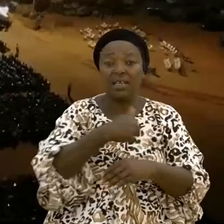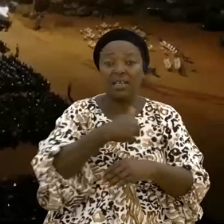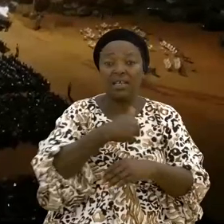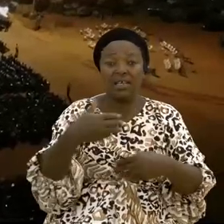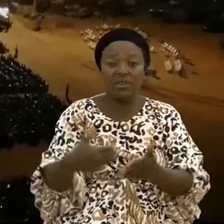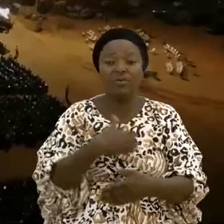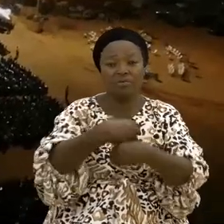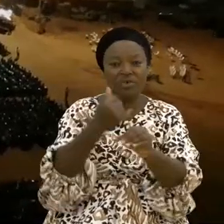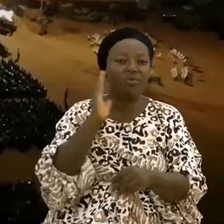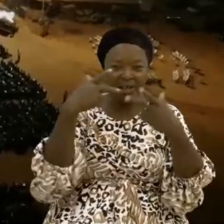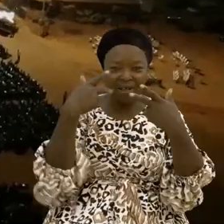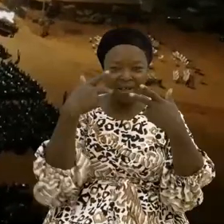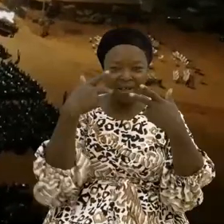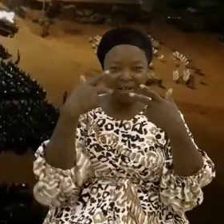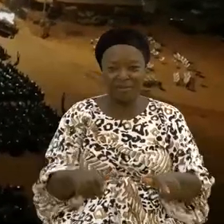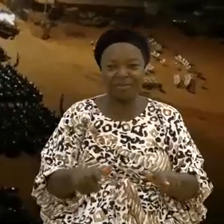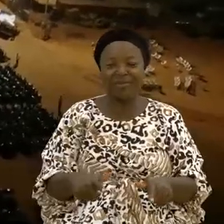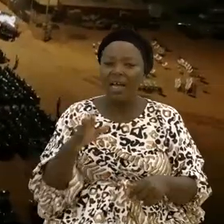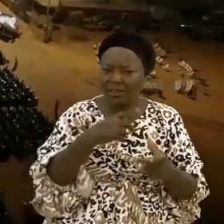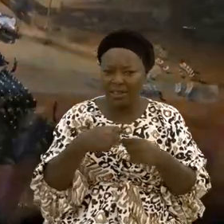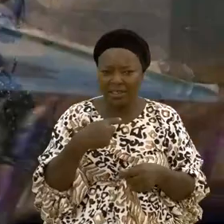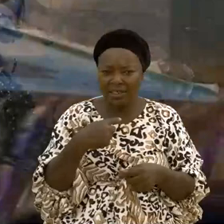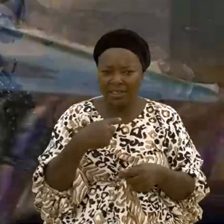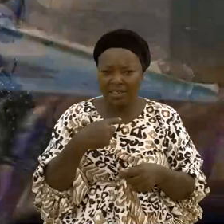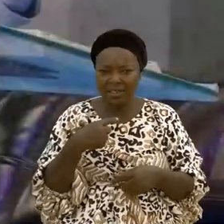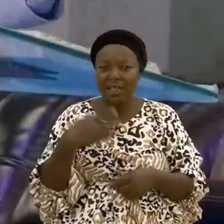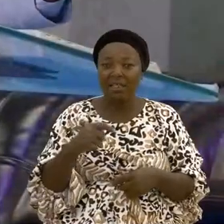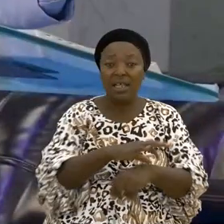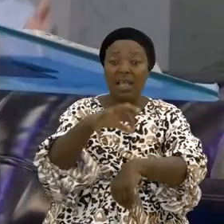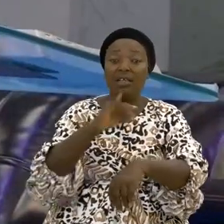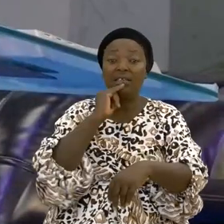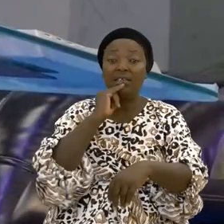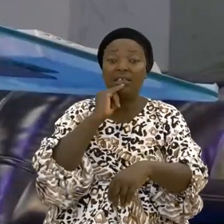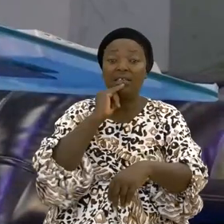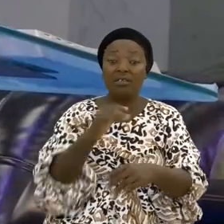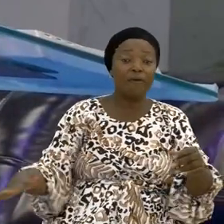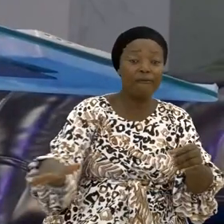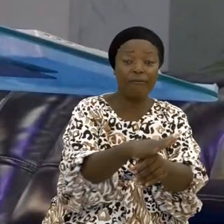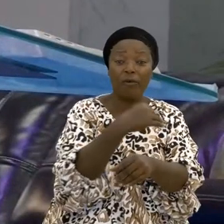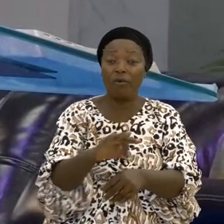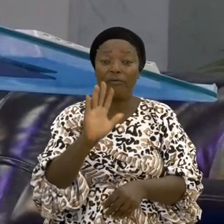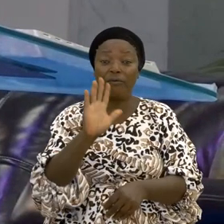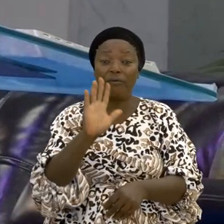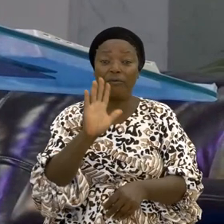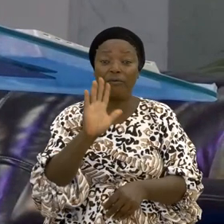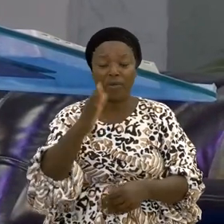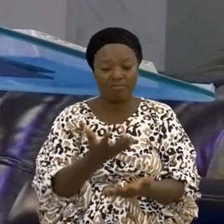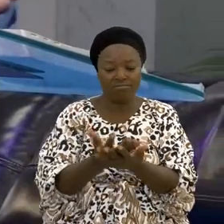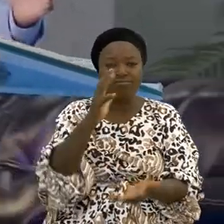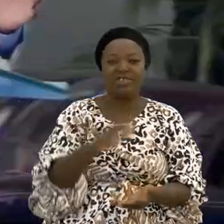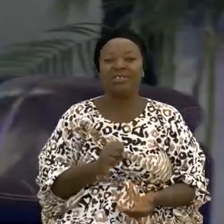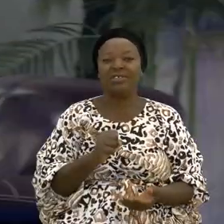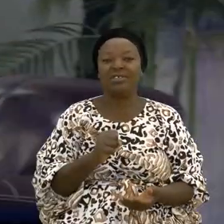creation will take place. And then he says, the earth is full of thy riches.